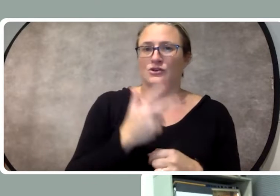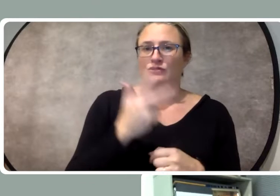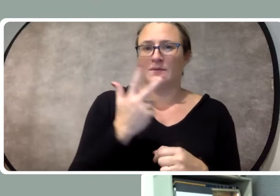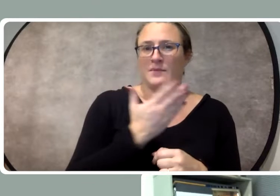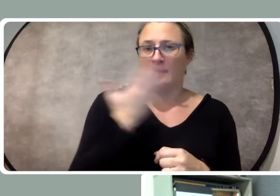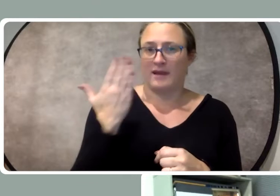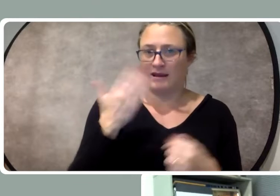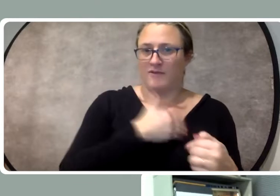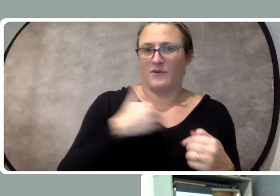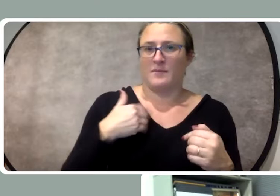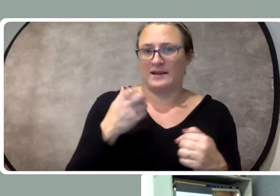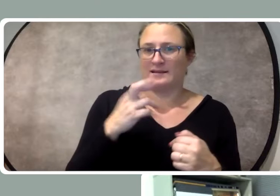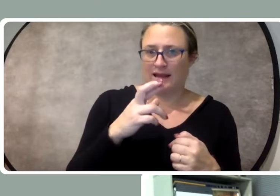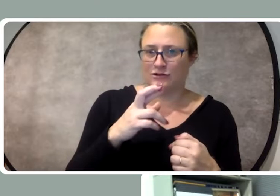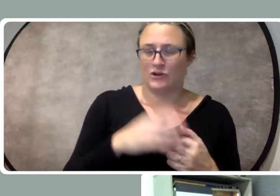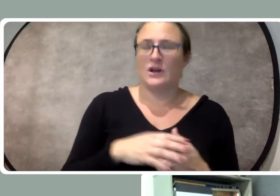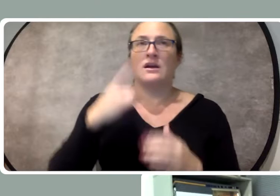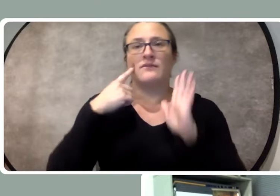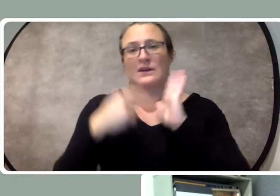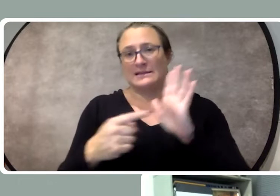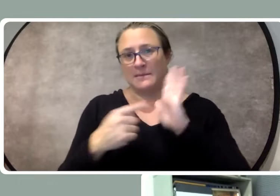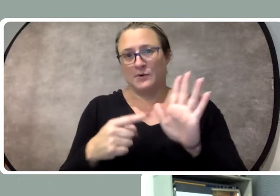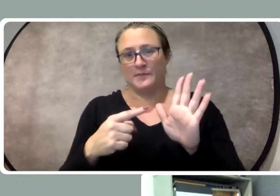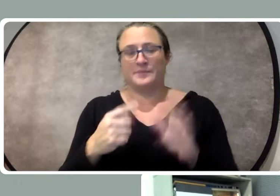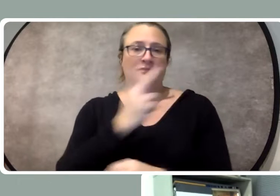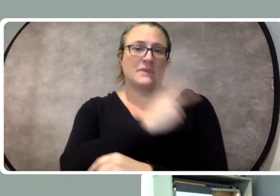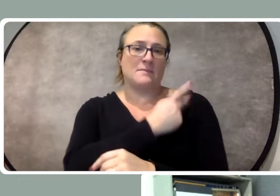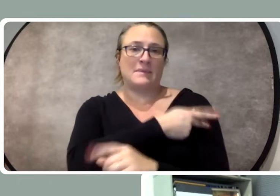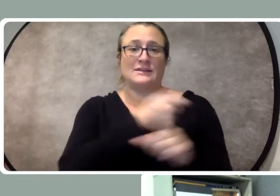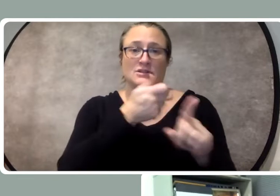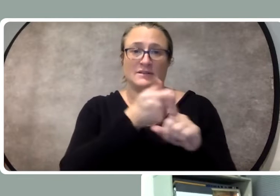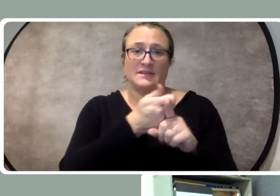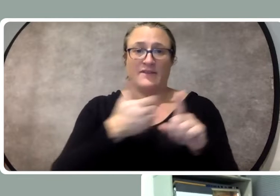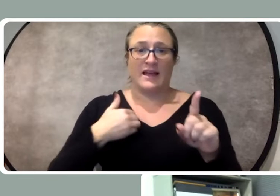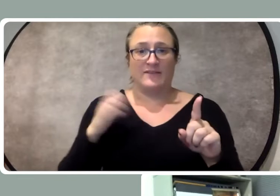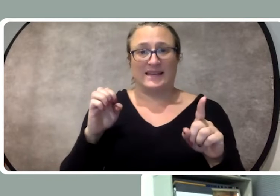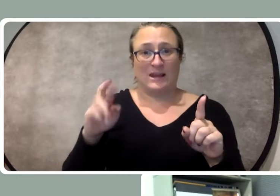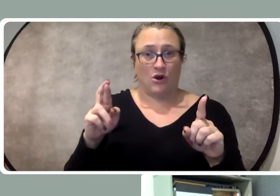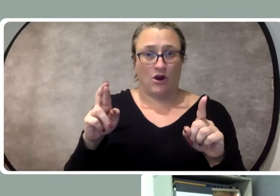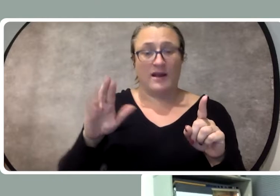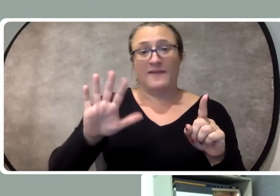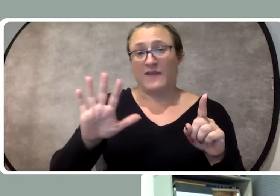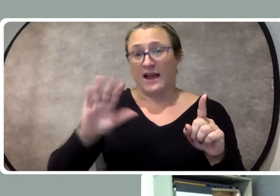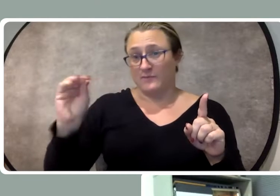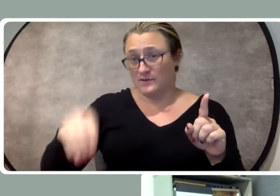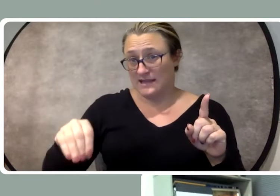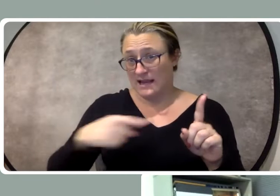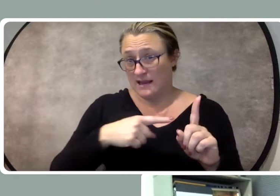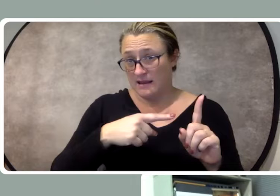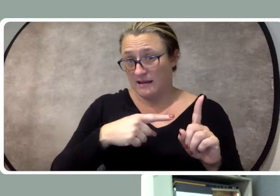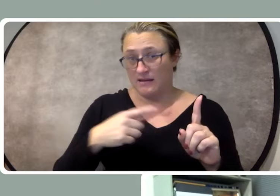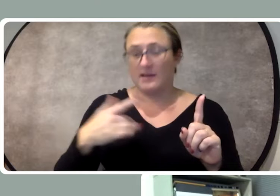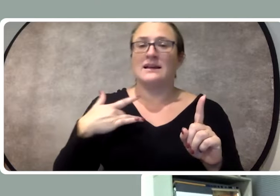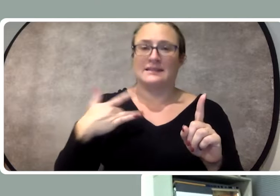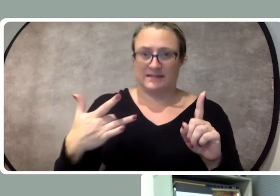patients. So for instance, if I see a patient with an ER of 5%, I would typically treat that patient as